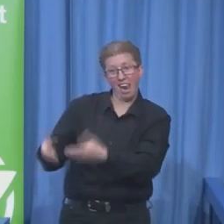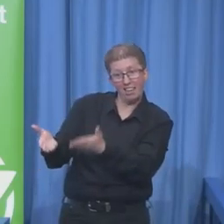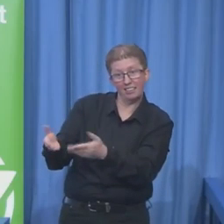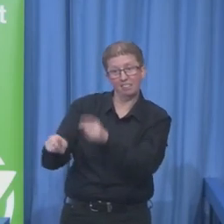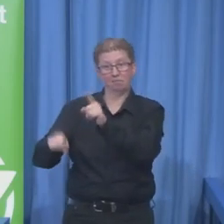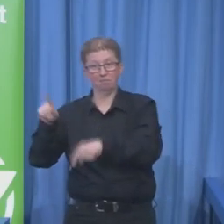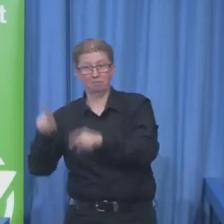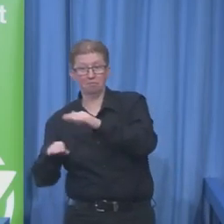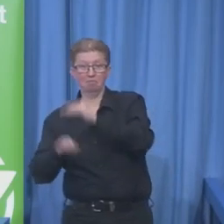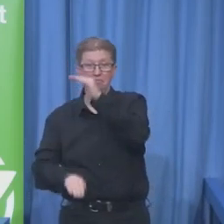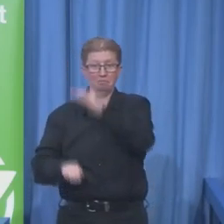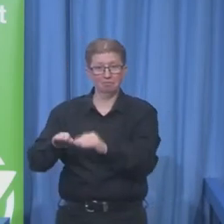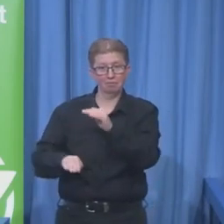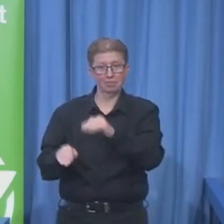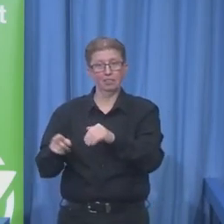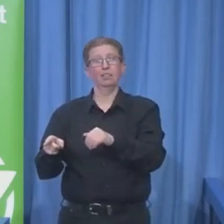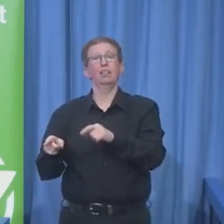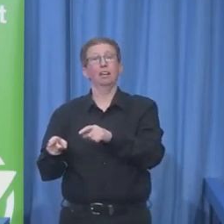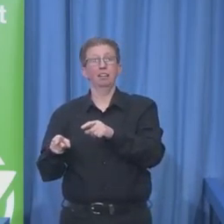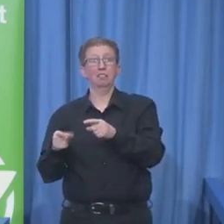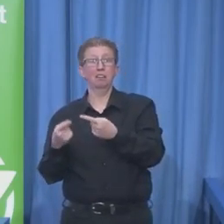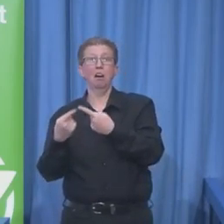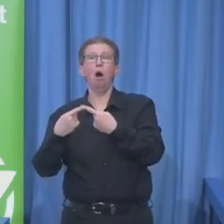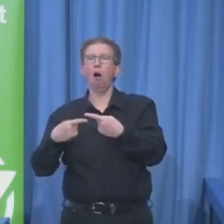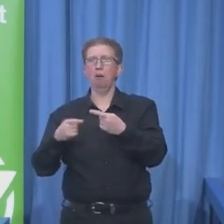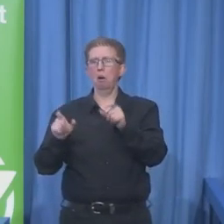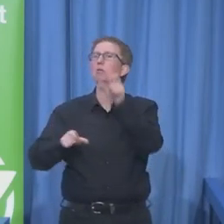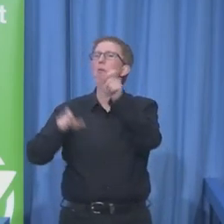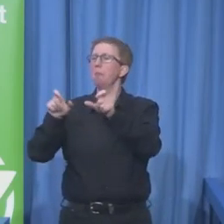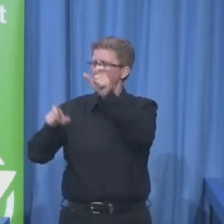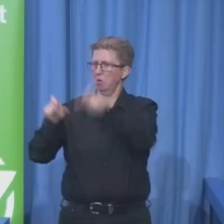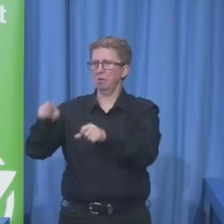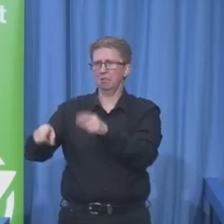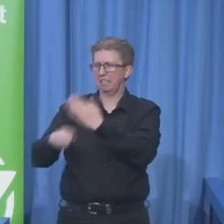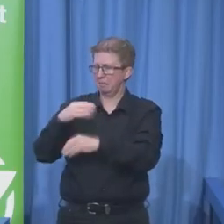and 19 hours per week.